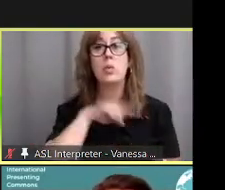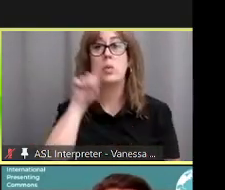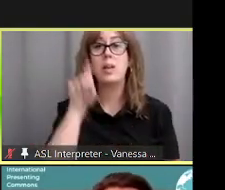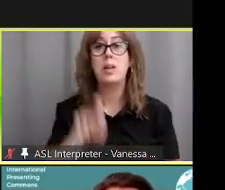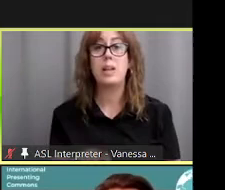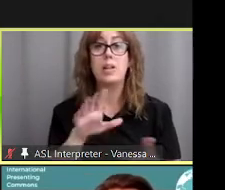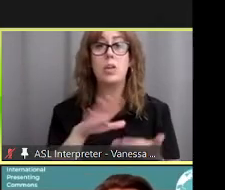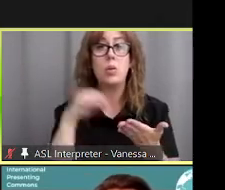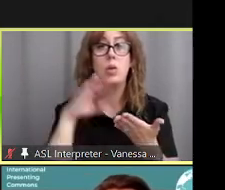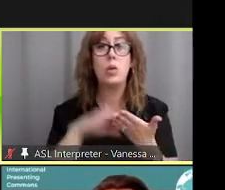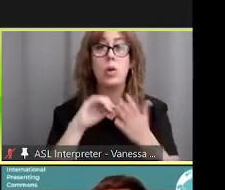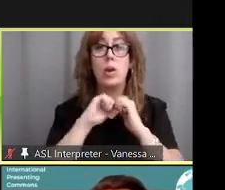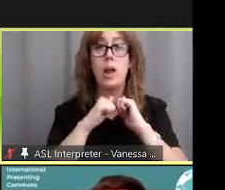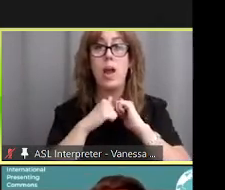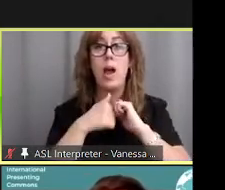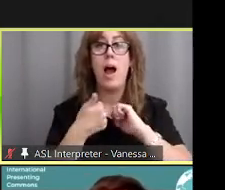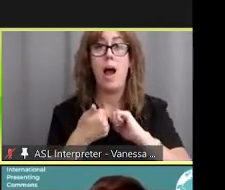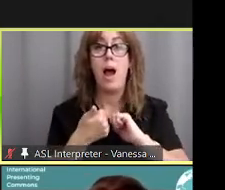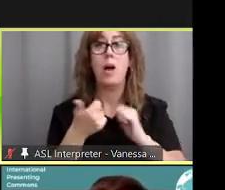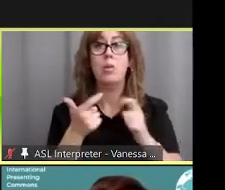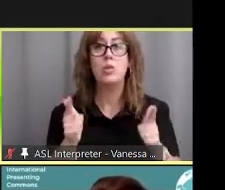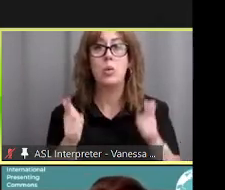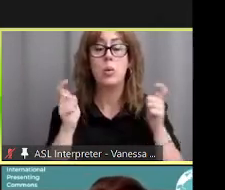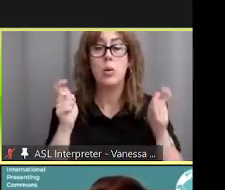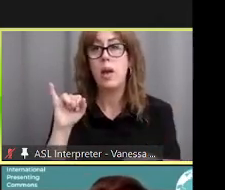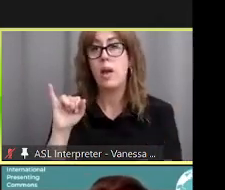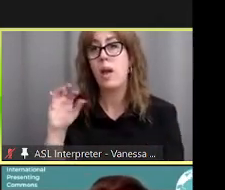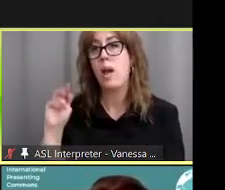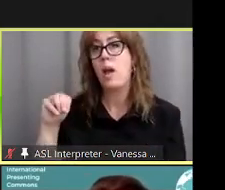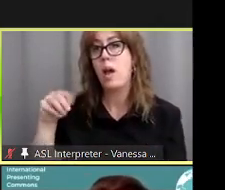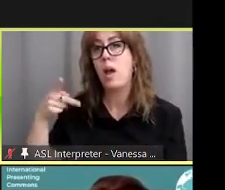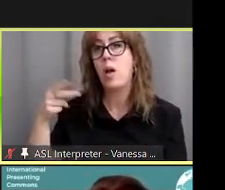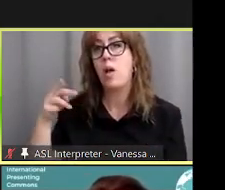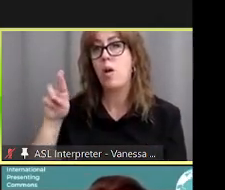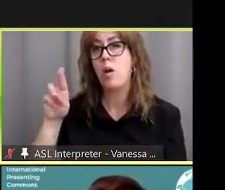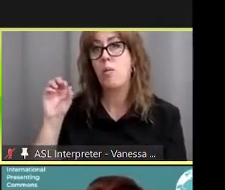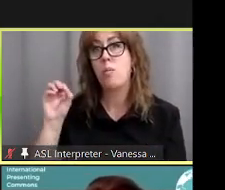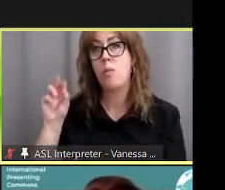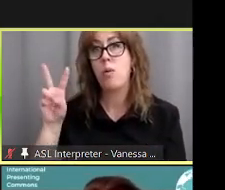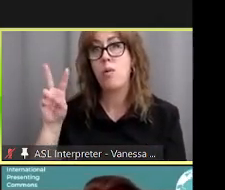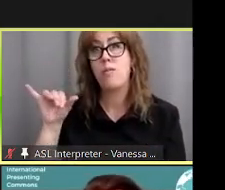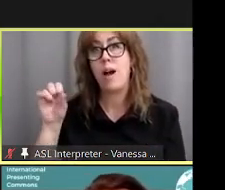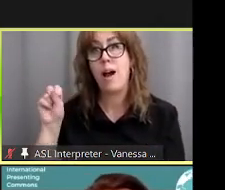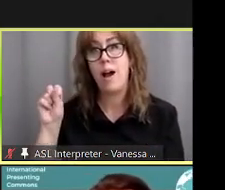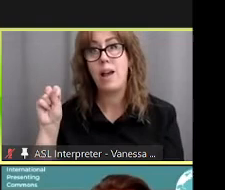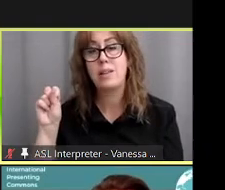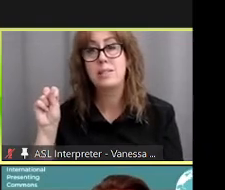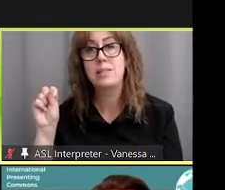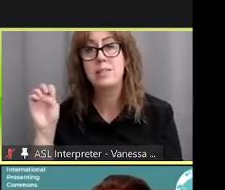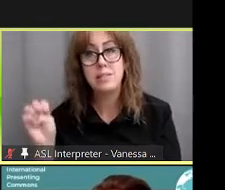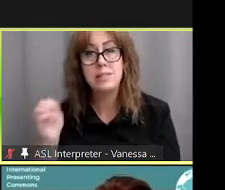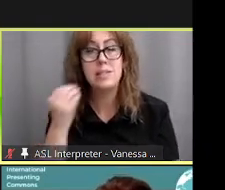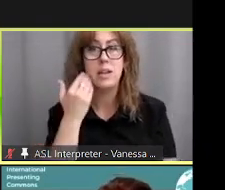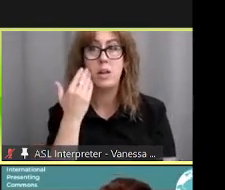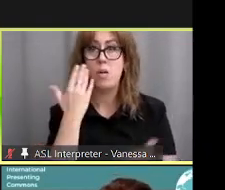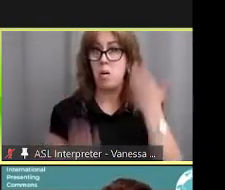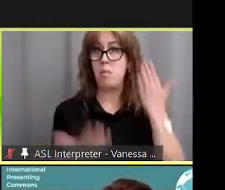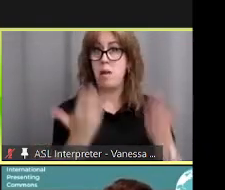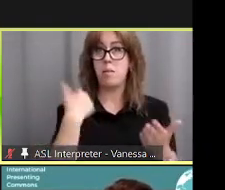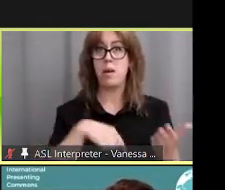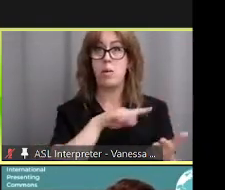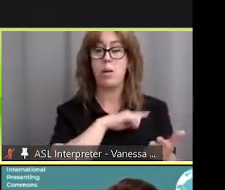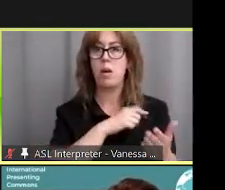lives, because we just don't know what tomorrow will be made of. Maybe there'll be another pandemic. Maybe there'll be some war.